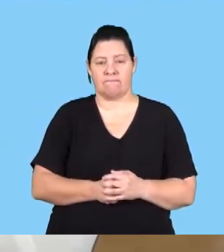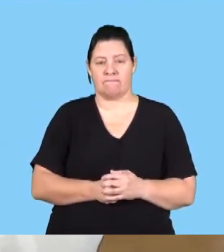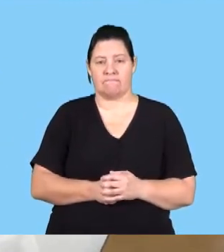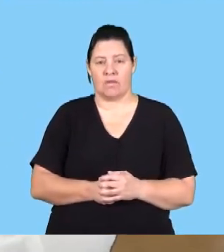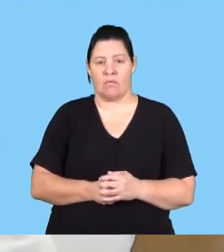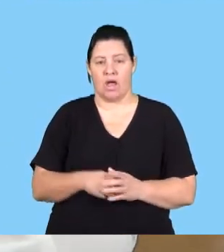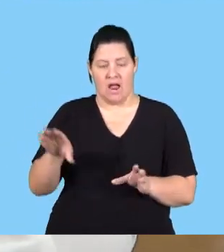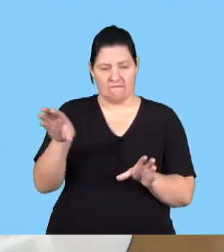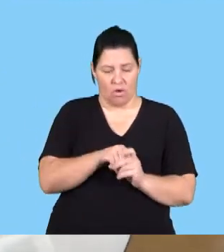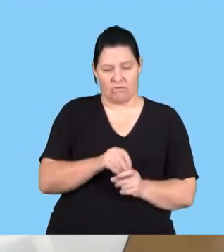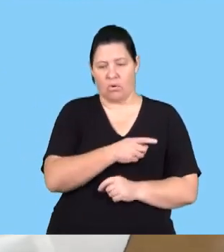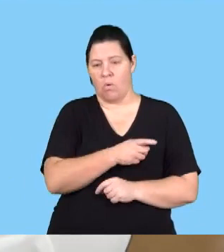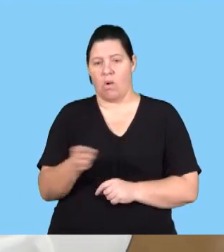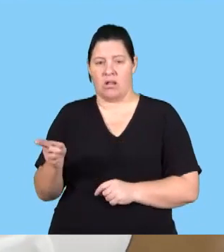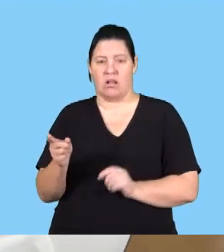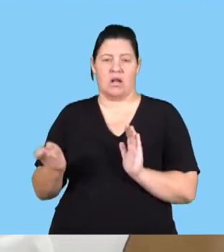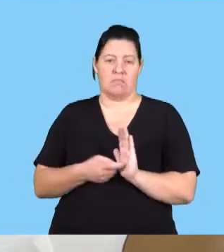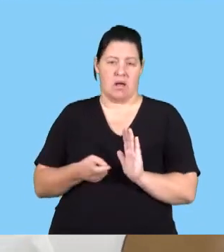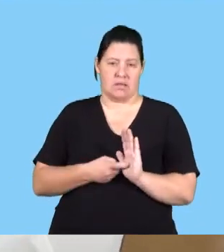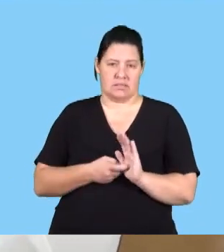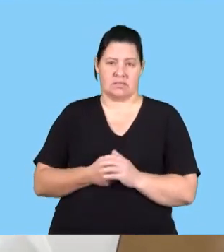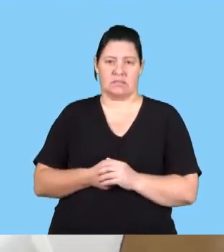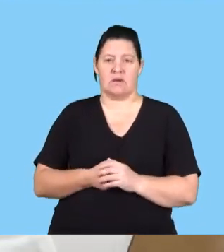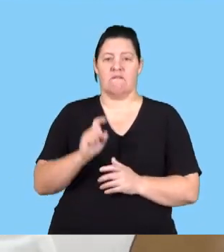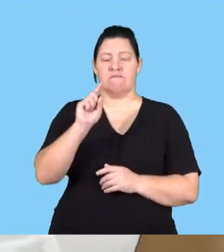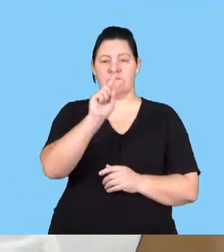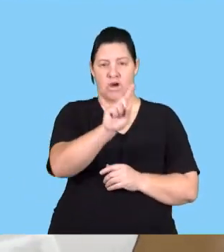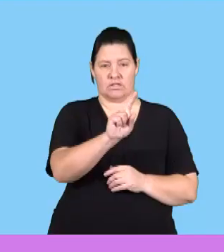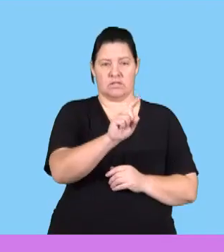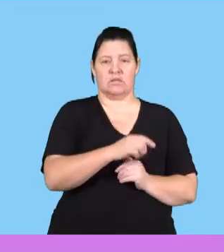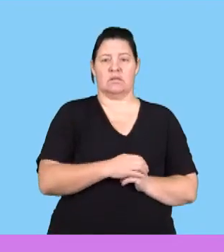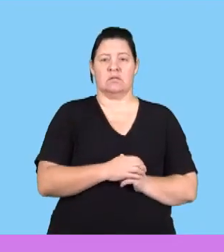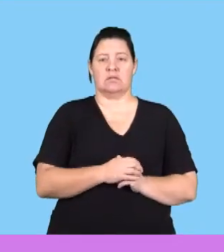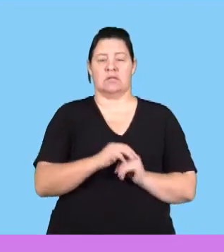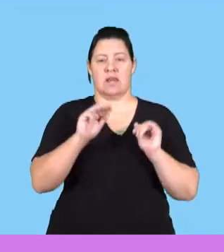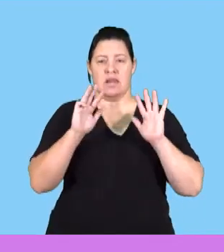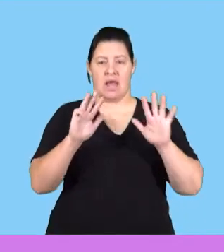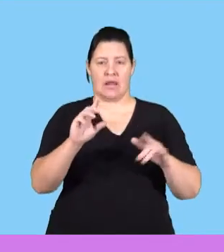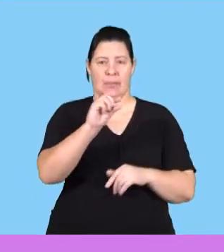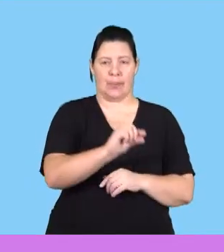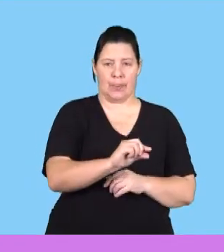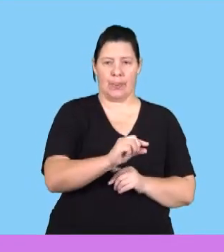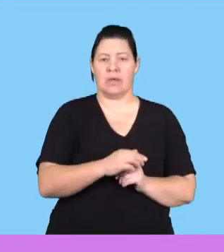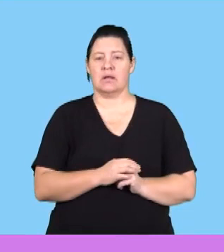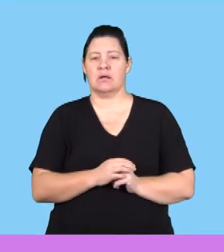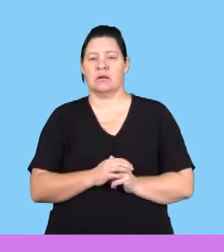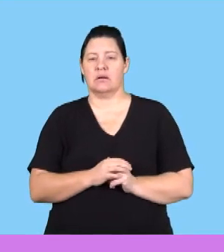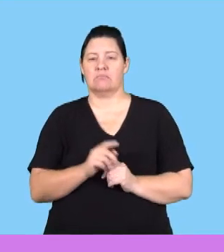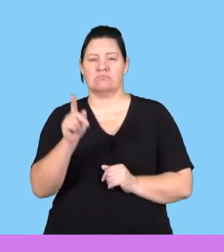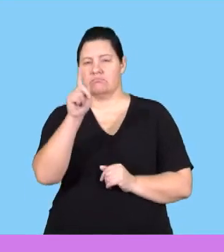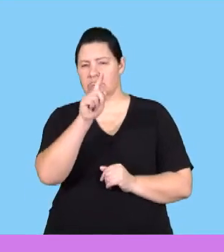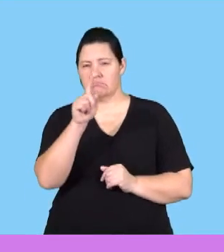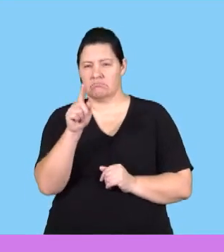work with me here and make sure that we include all of these scores. So the first one I would say here is 9. That's the smallest